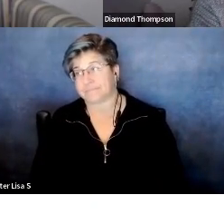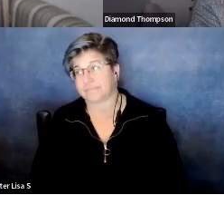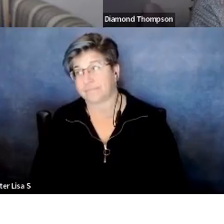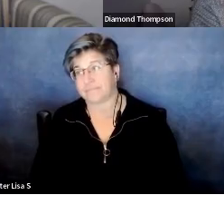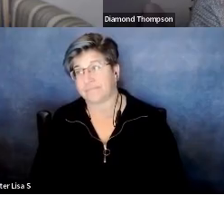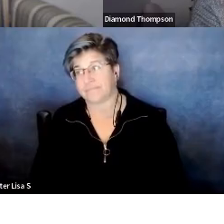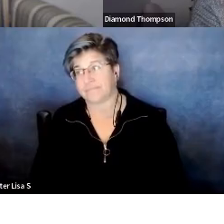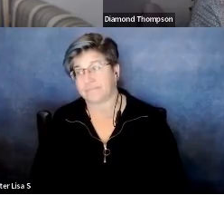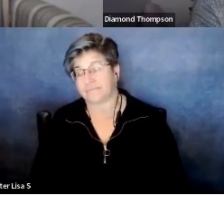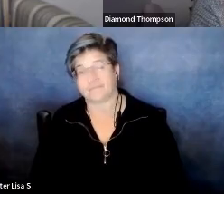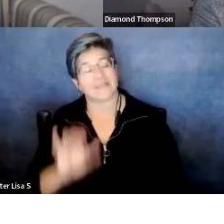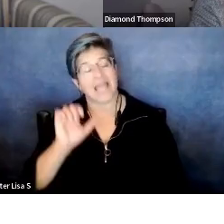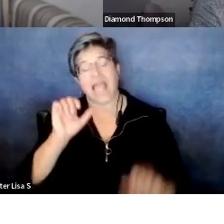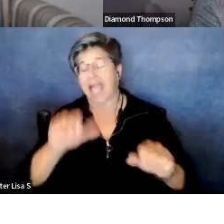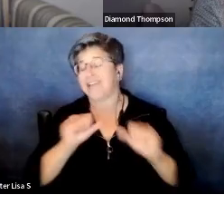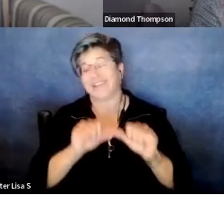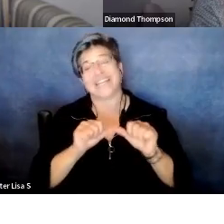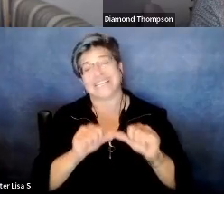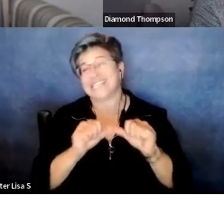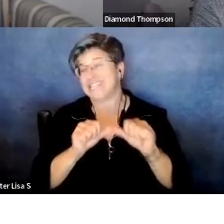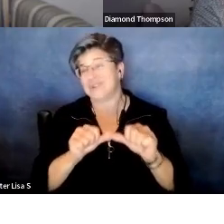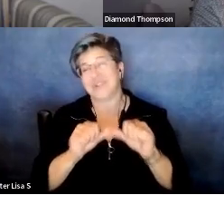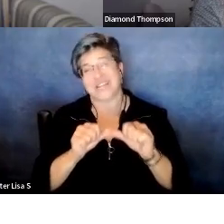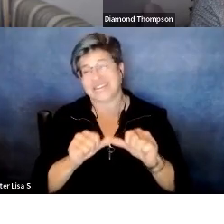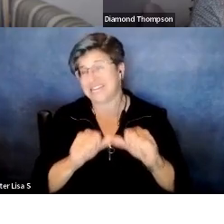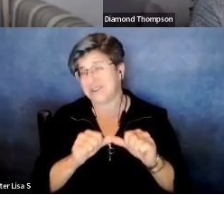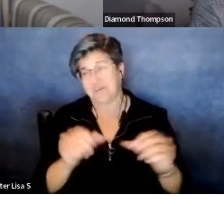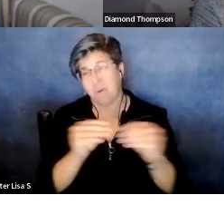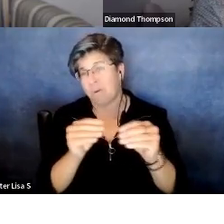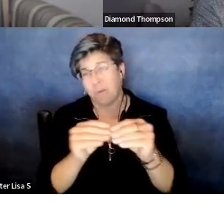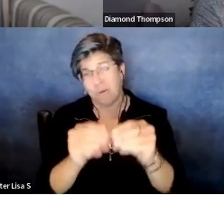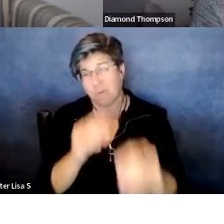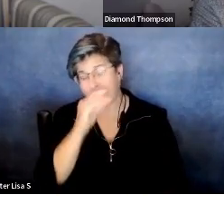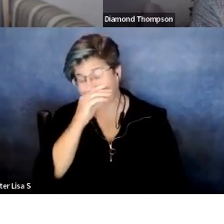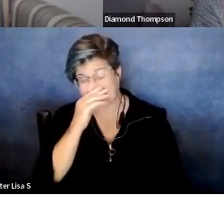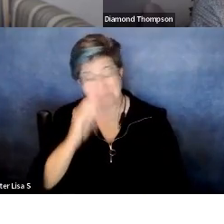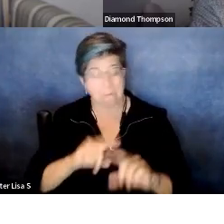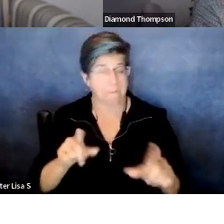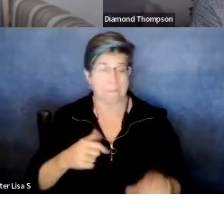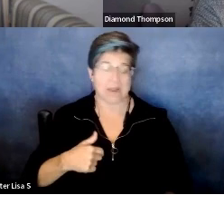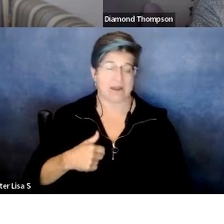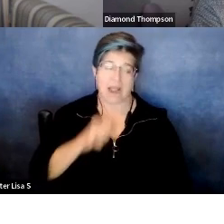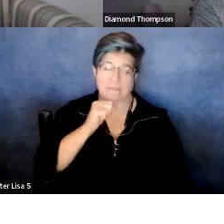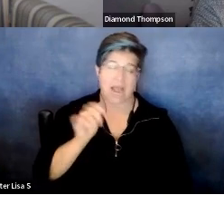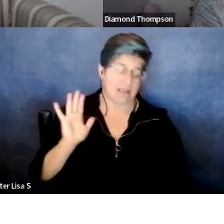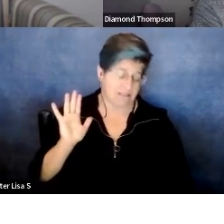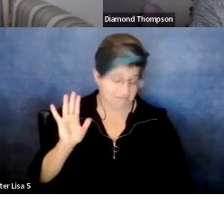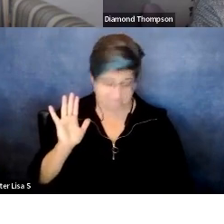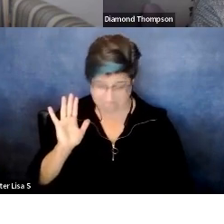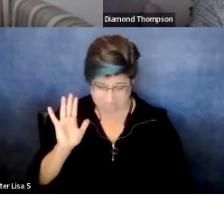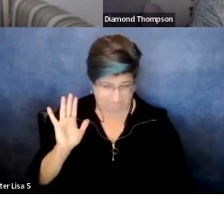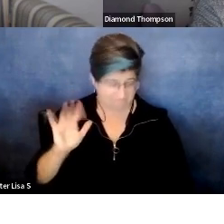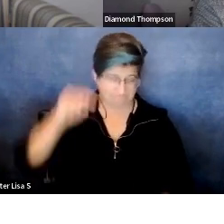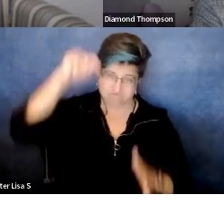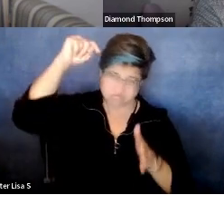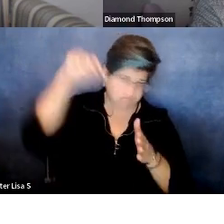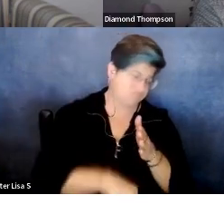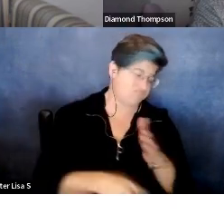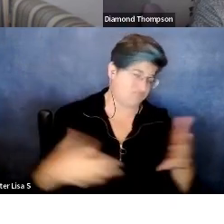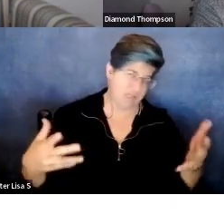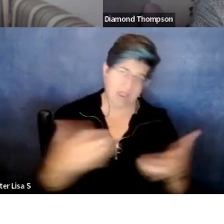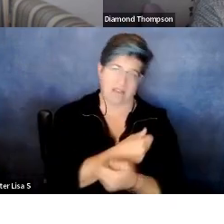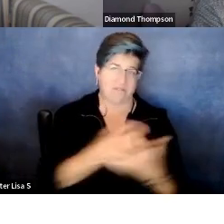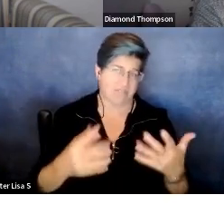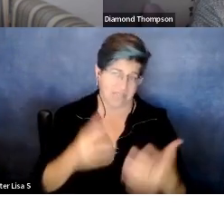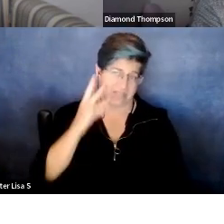it's a lot. I can go on and on and on and on, but I'm not gonna dive deep into everything I've